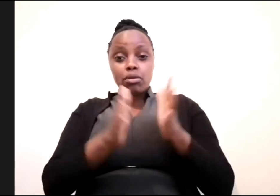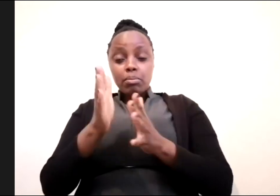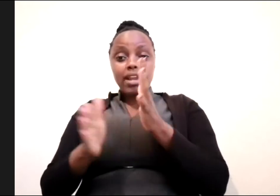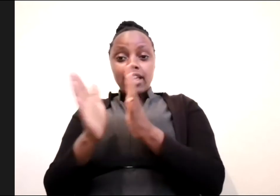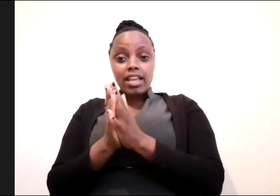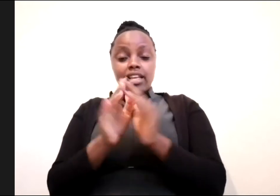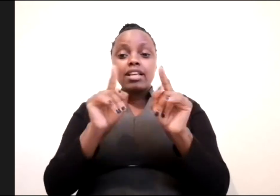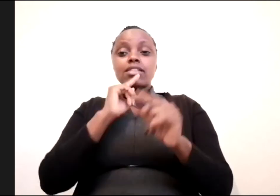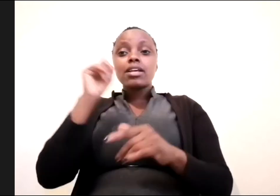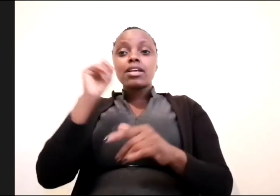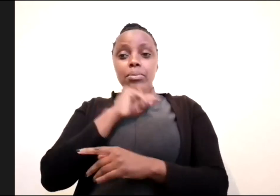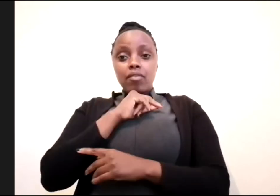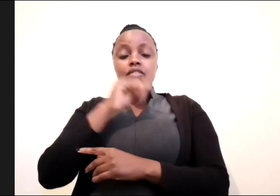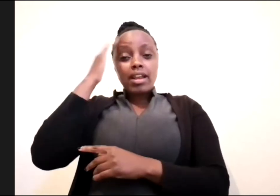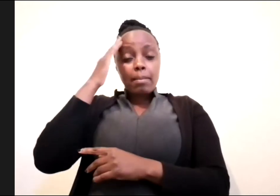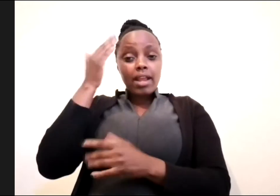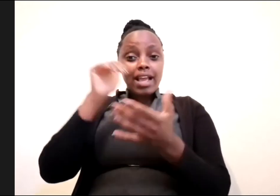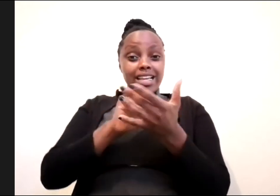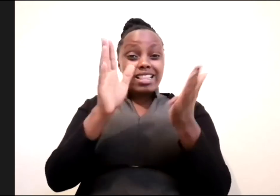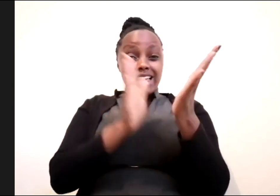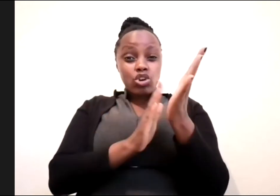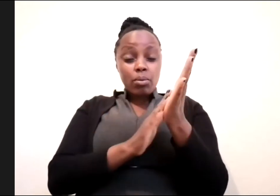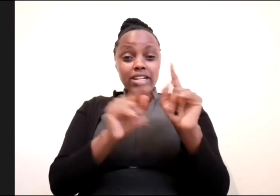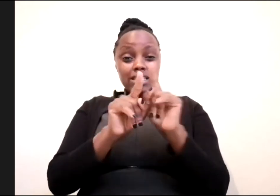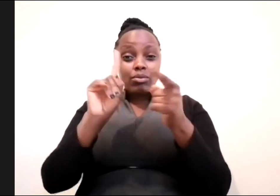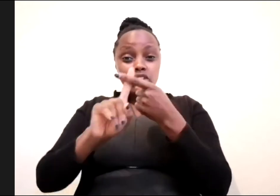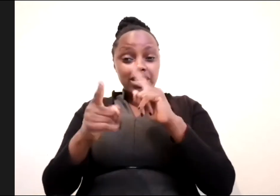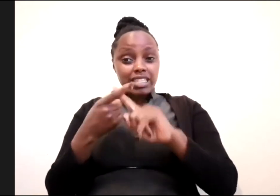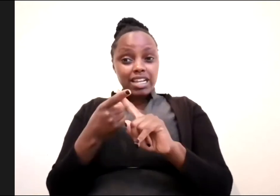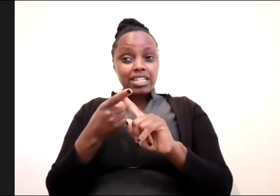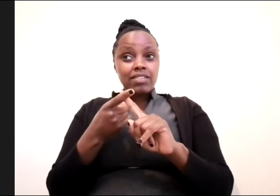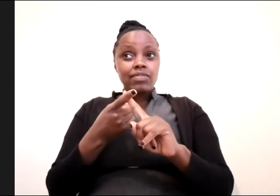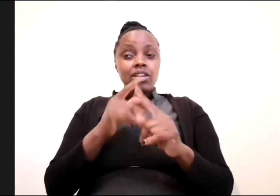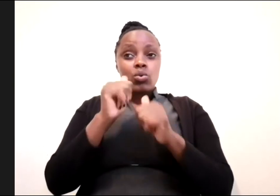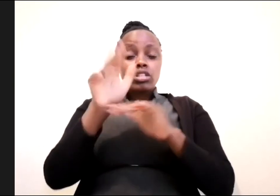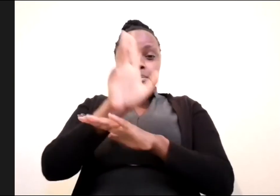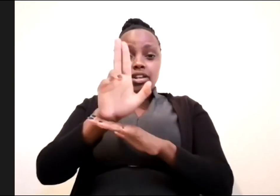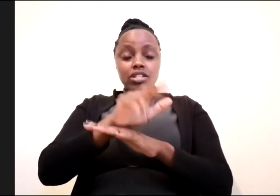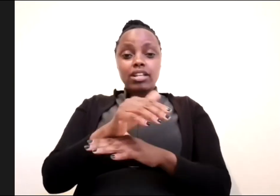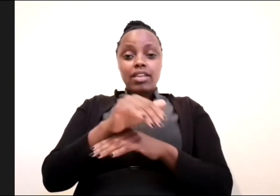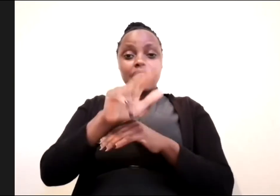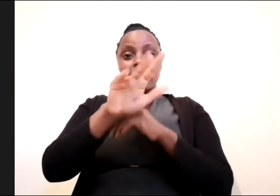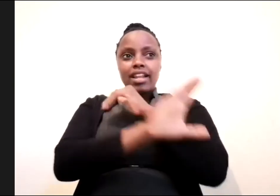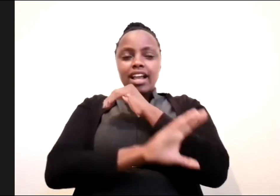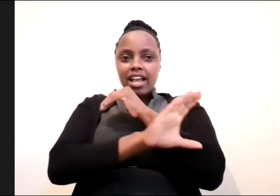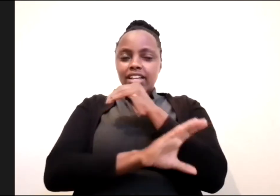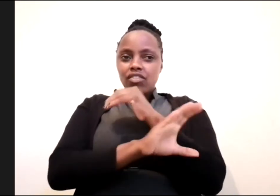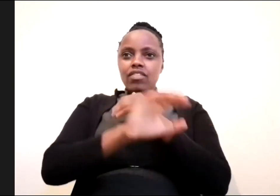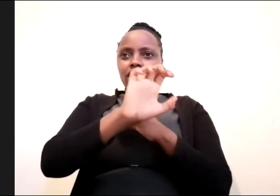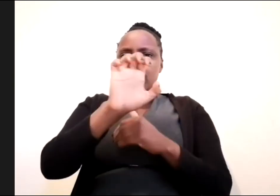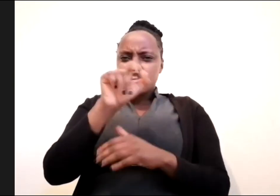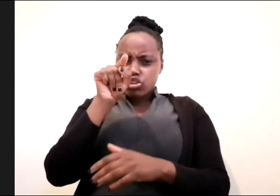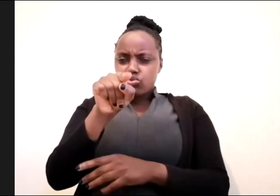already in my presentation, the standards applied in third countries and in the EU are